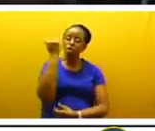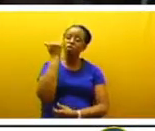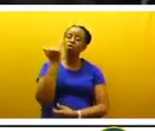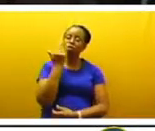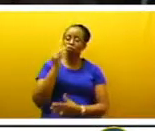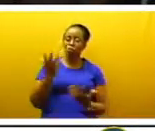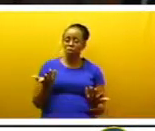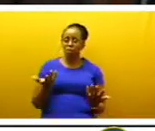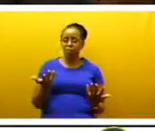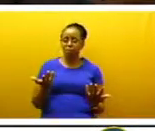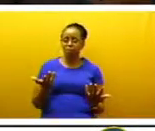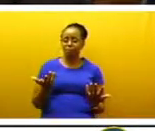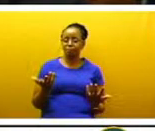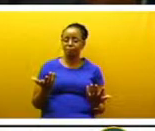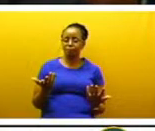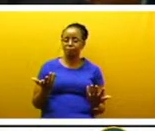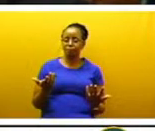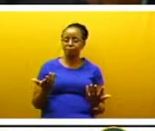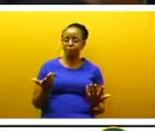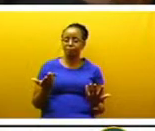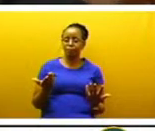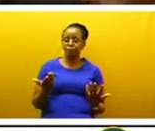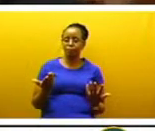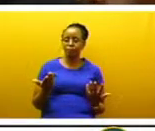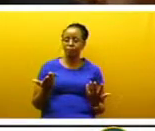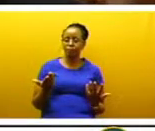only is the